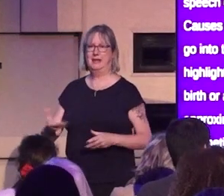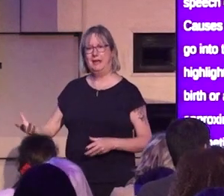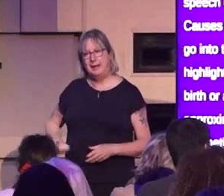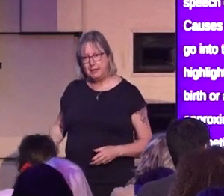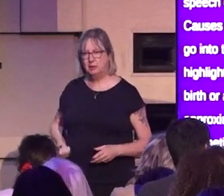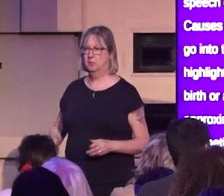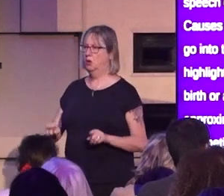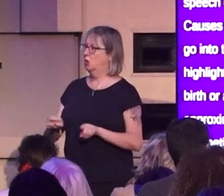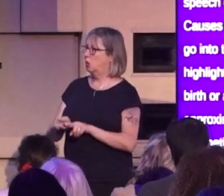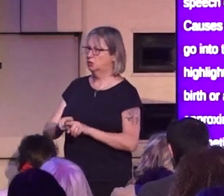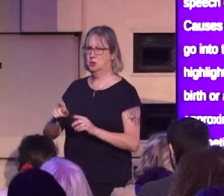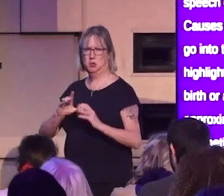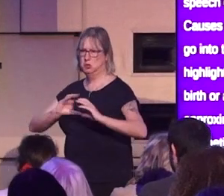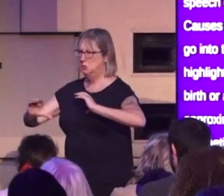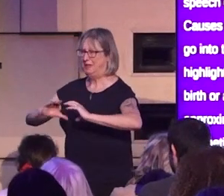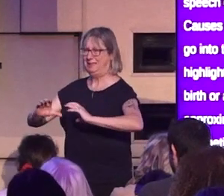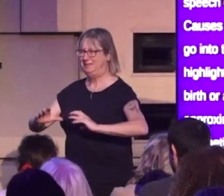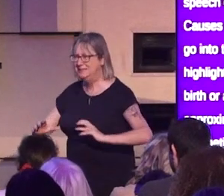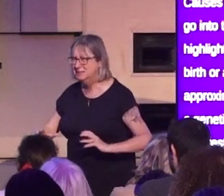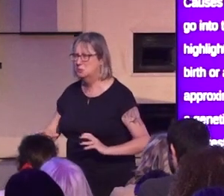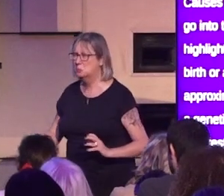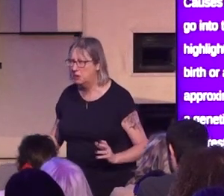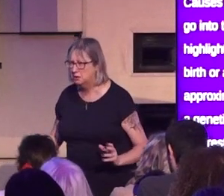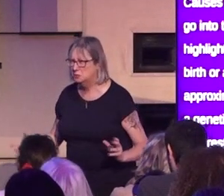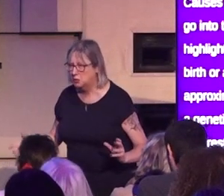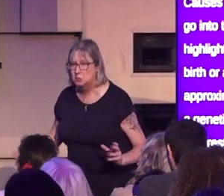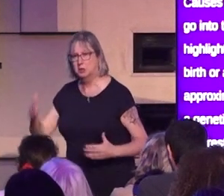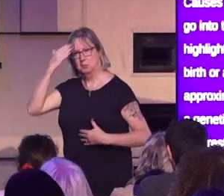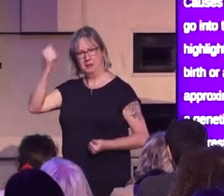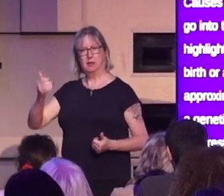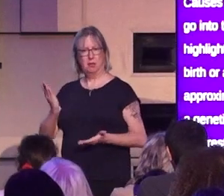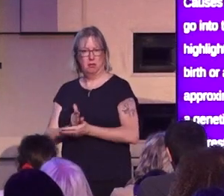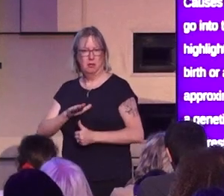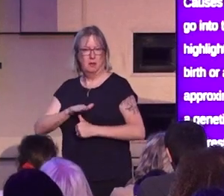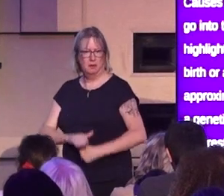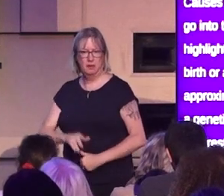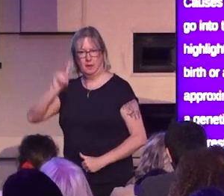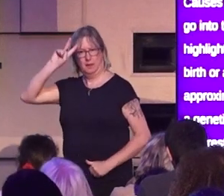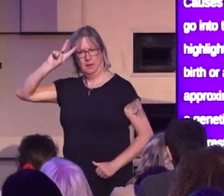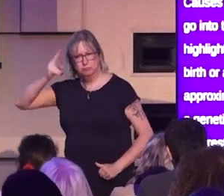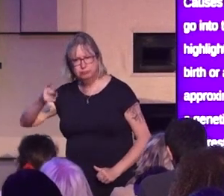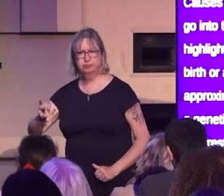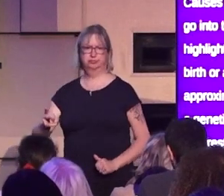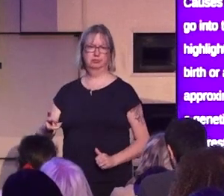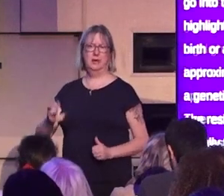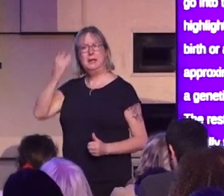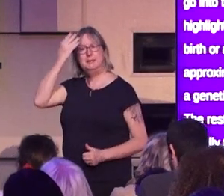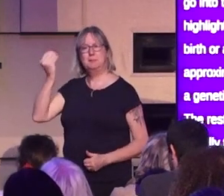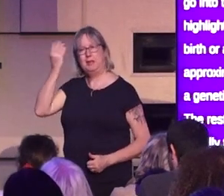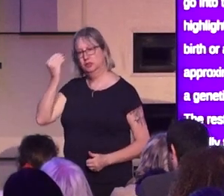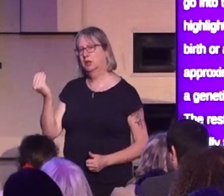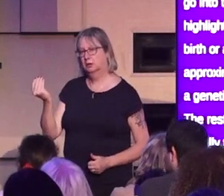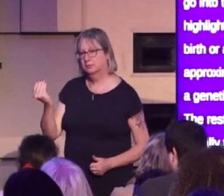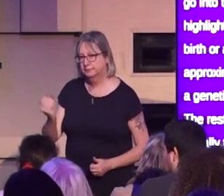withdrawal, communication difficulties, mental health and including depression, cognitive decline and dementia, and an